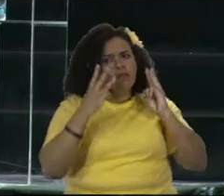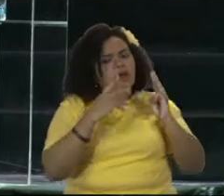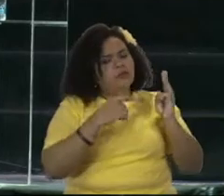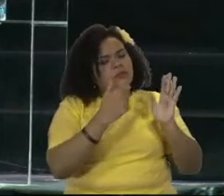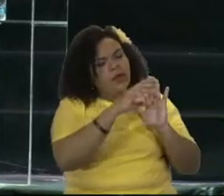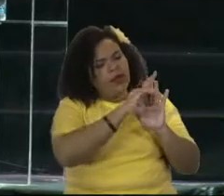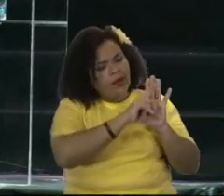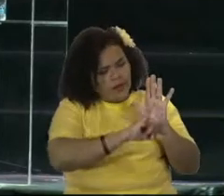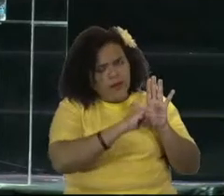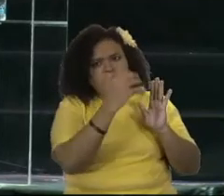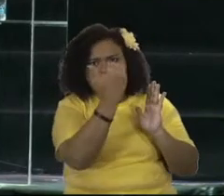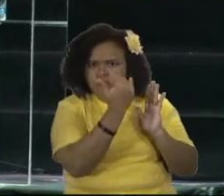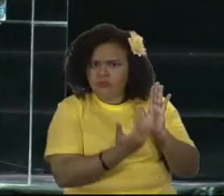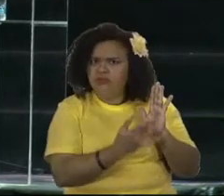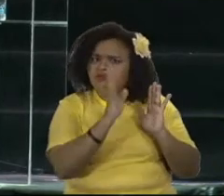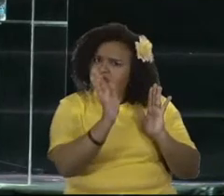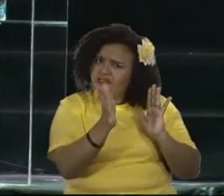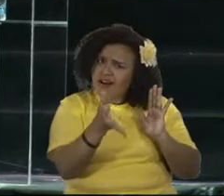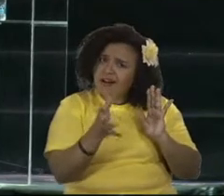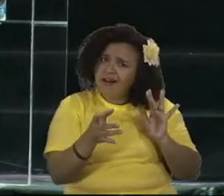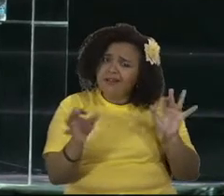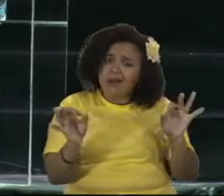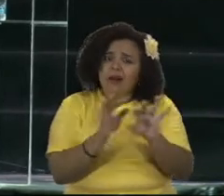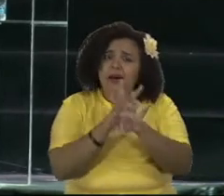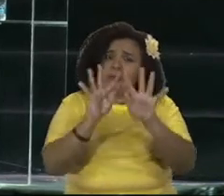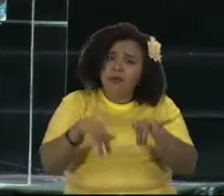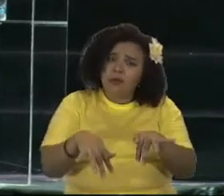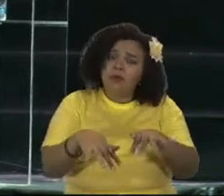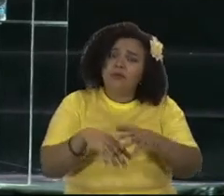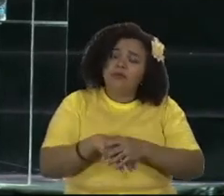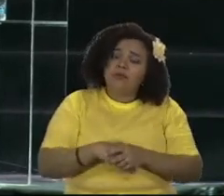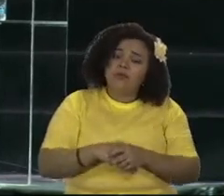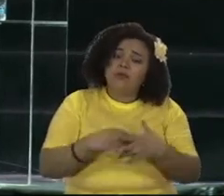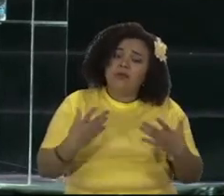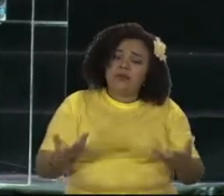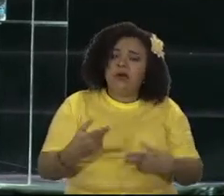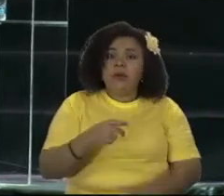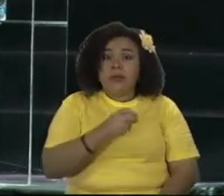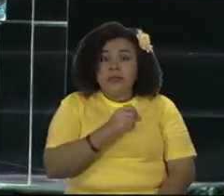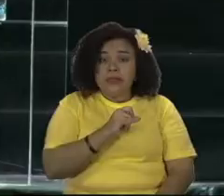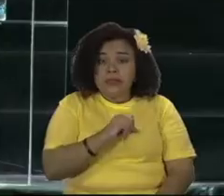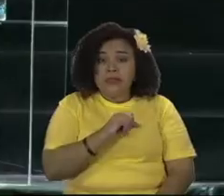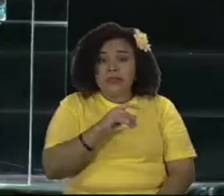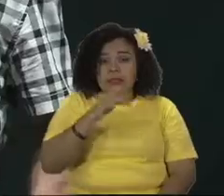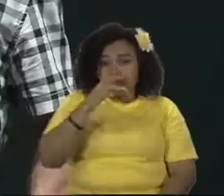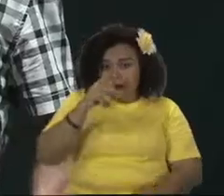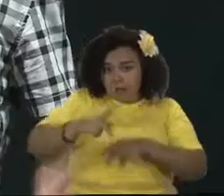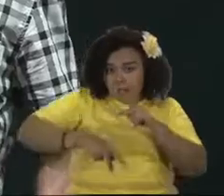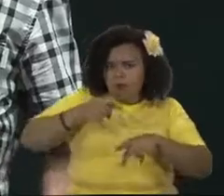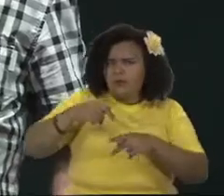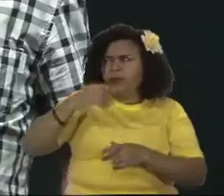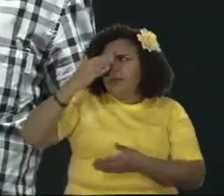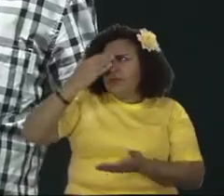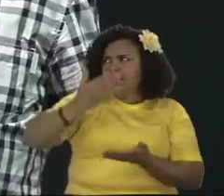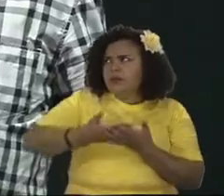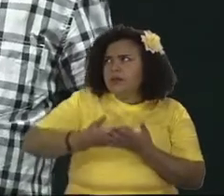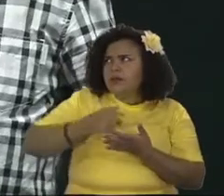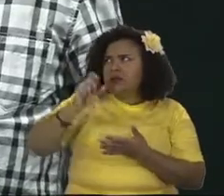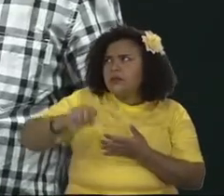And when he did it, no one else is going to be able to do it. No one's going to go through God.